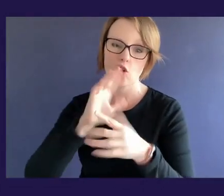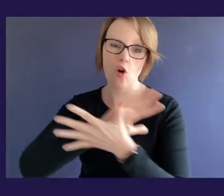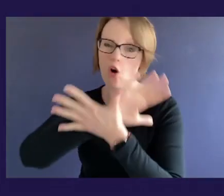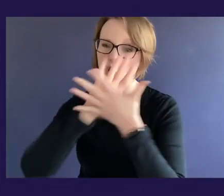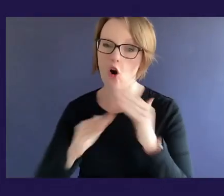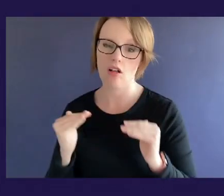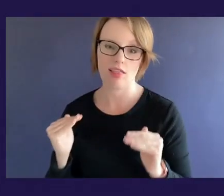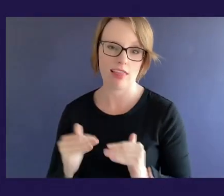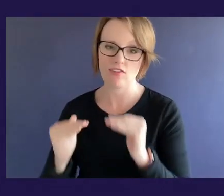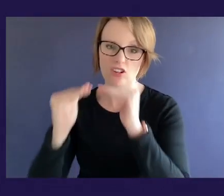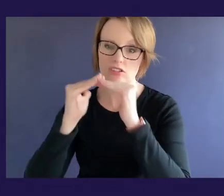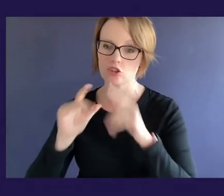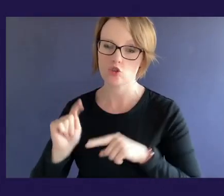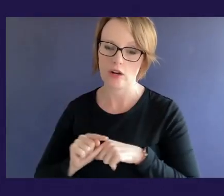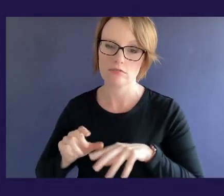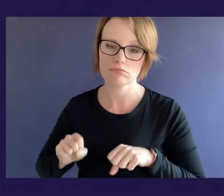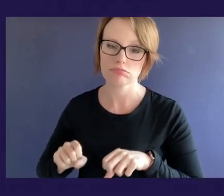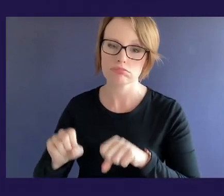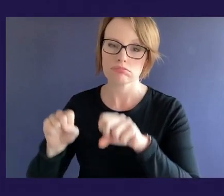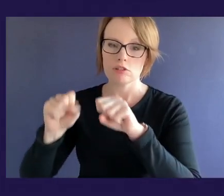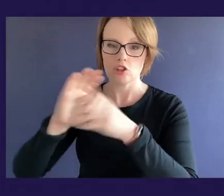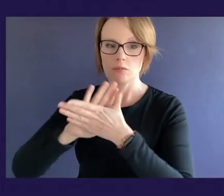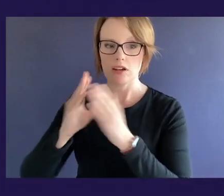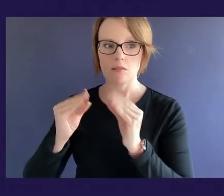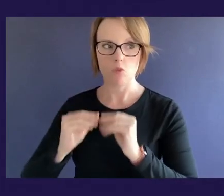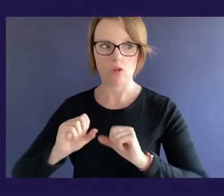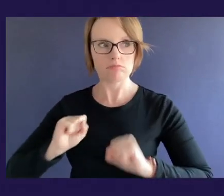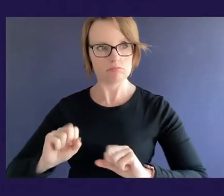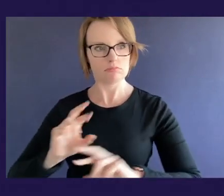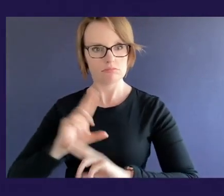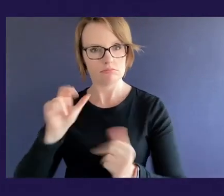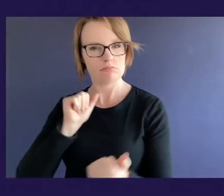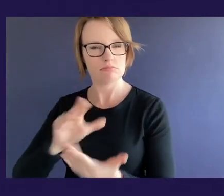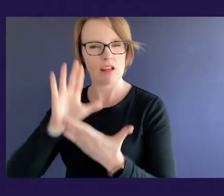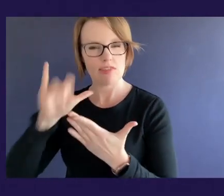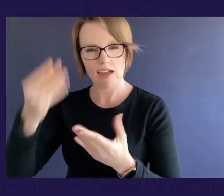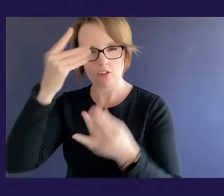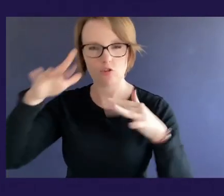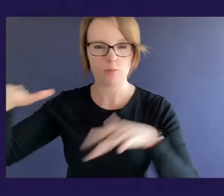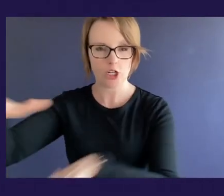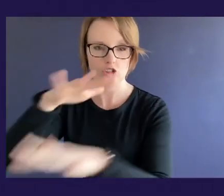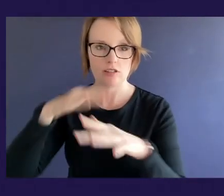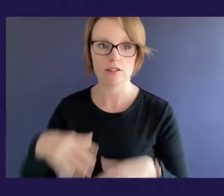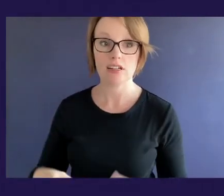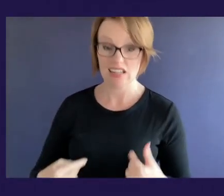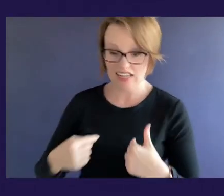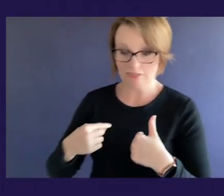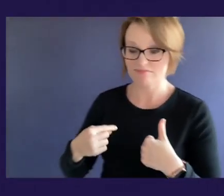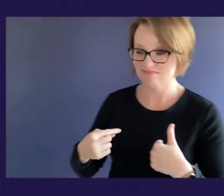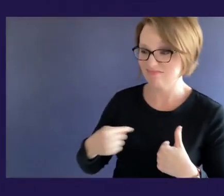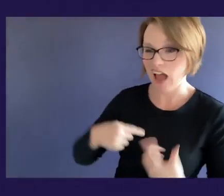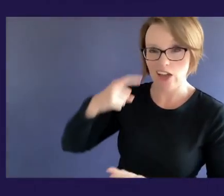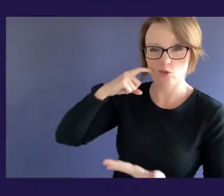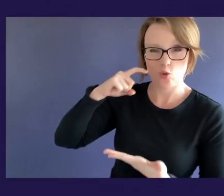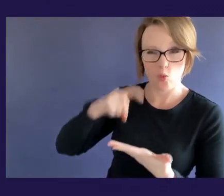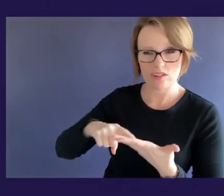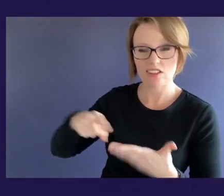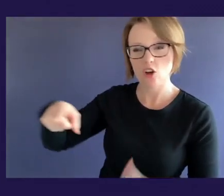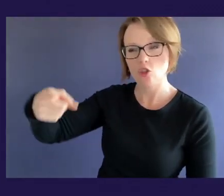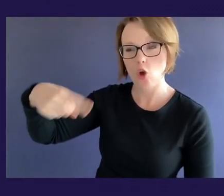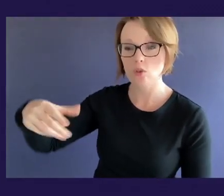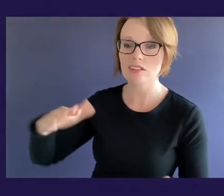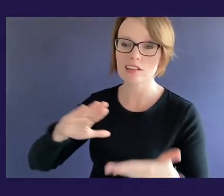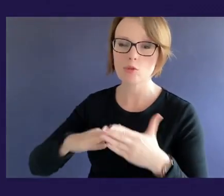points. And maybe I can add in personally and professionally. I've watched as community health workers have been hired and then let